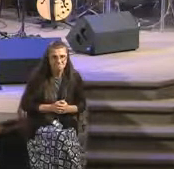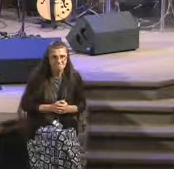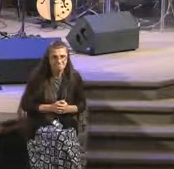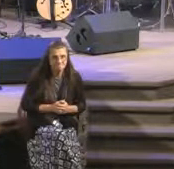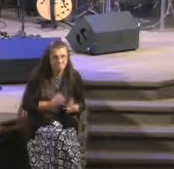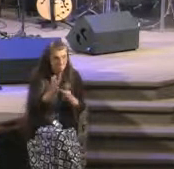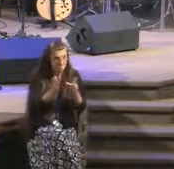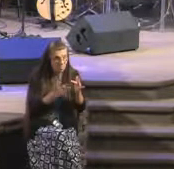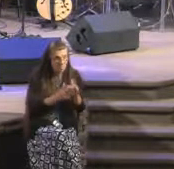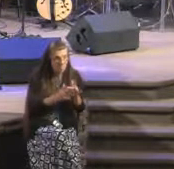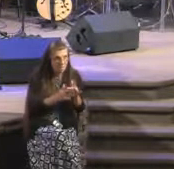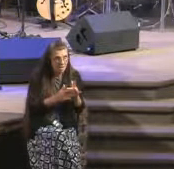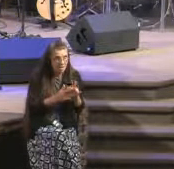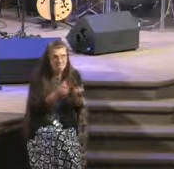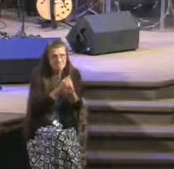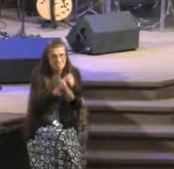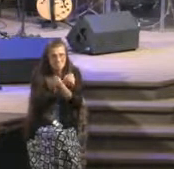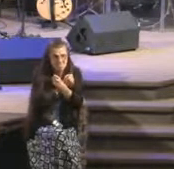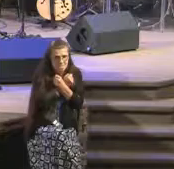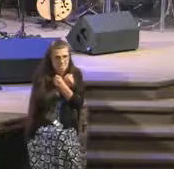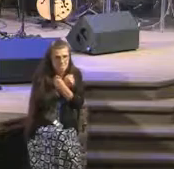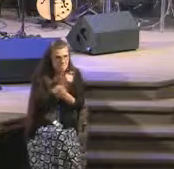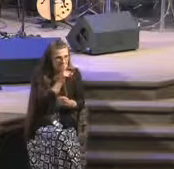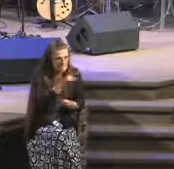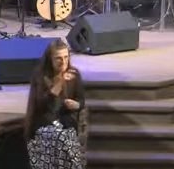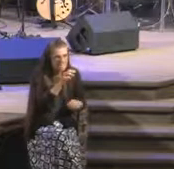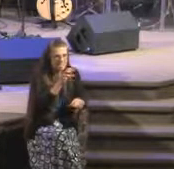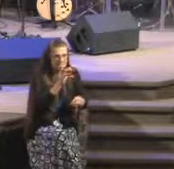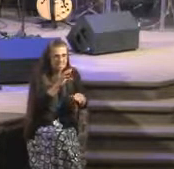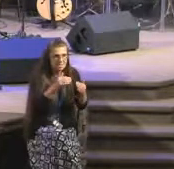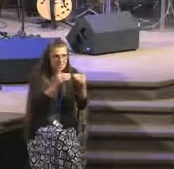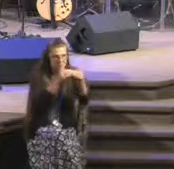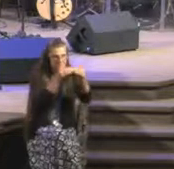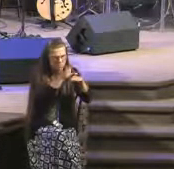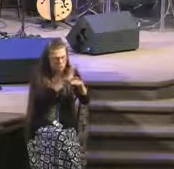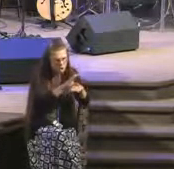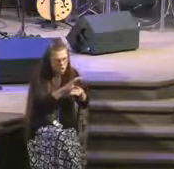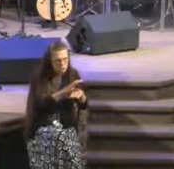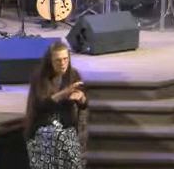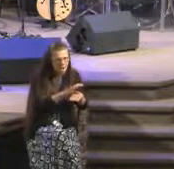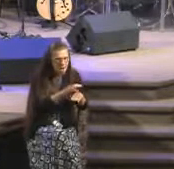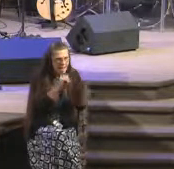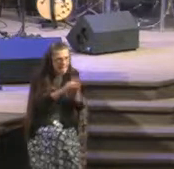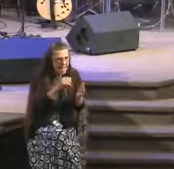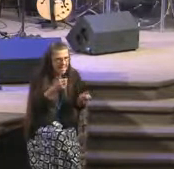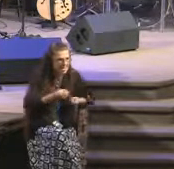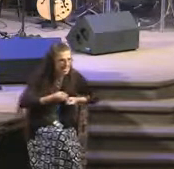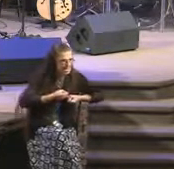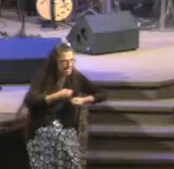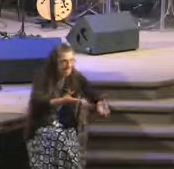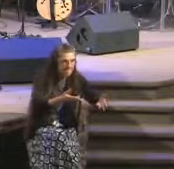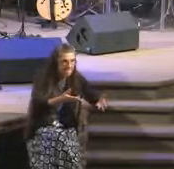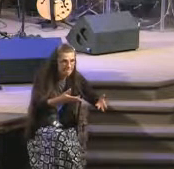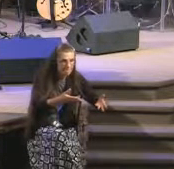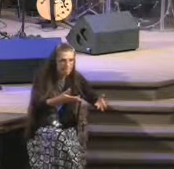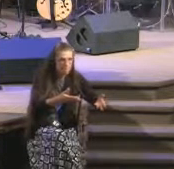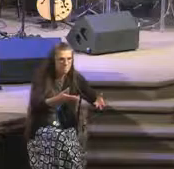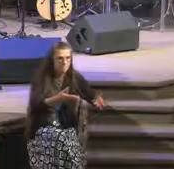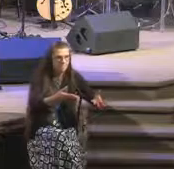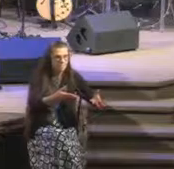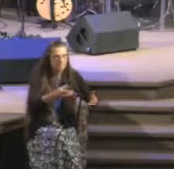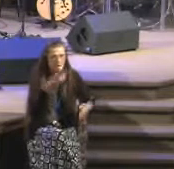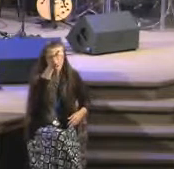And Jesus so loved his creation of the church that he gave them